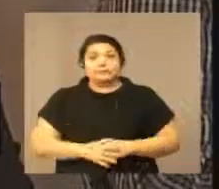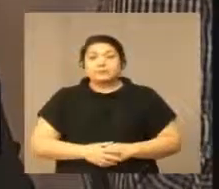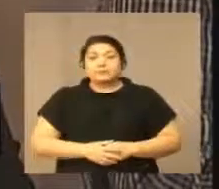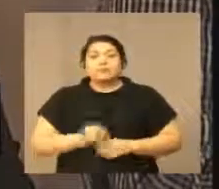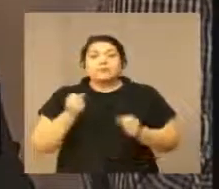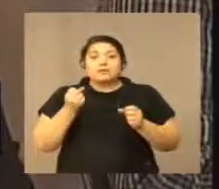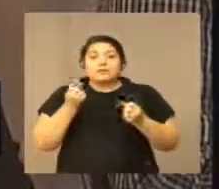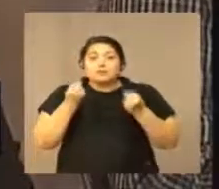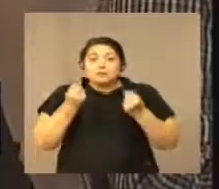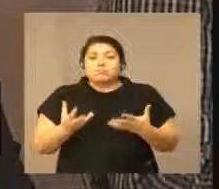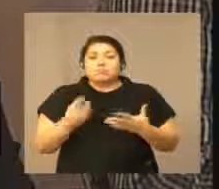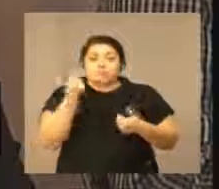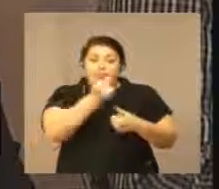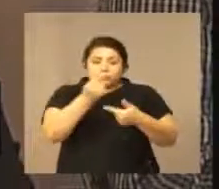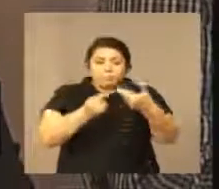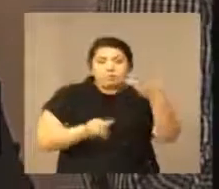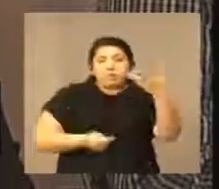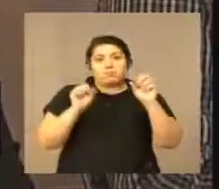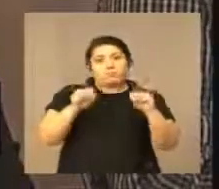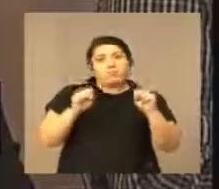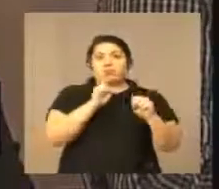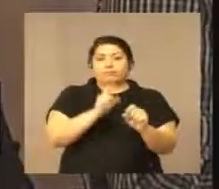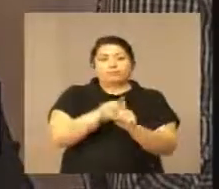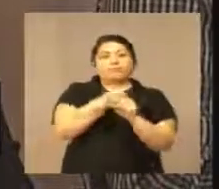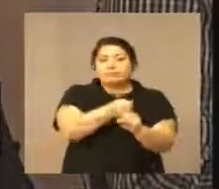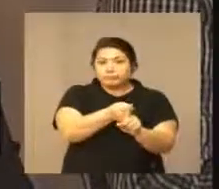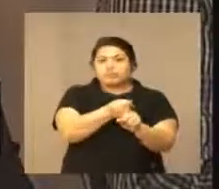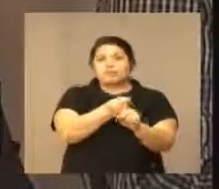A lot of factors play into that.